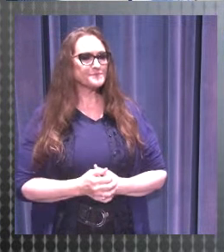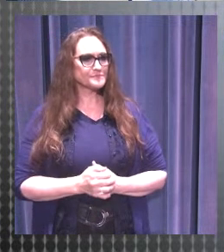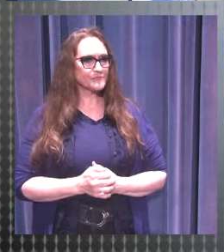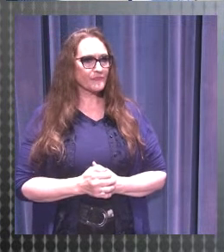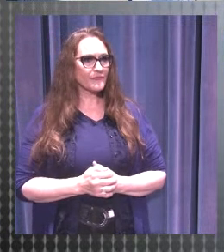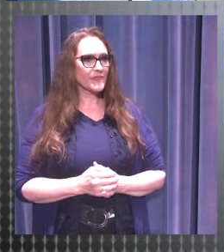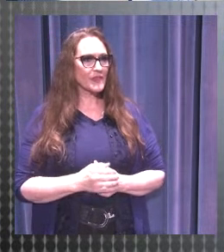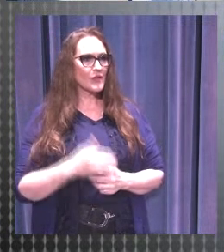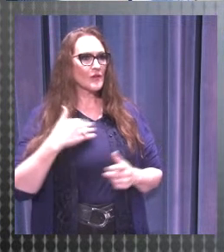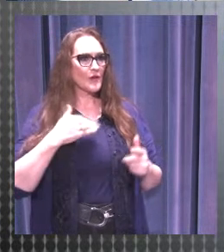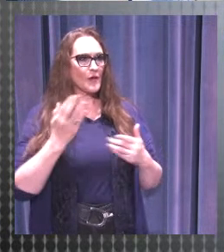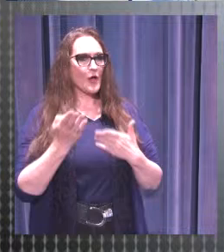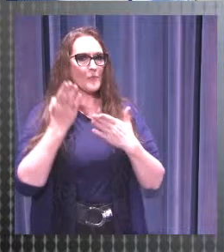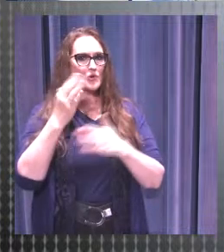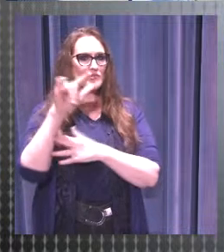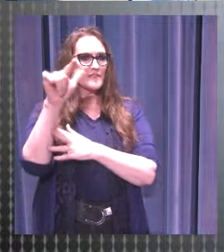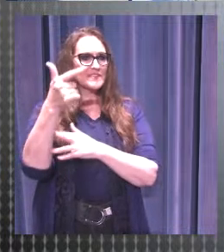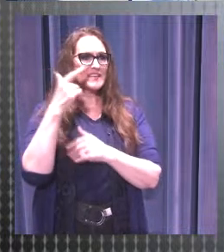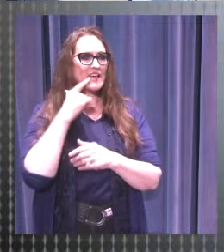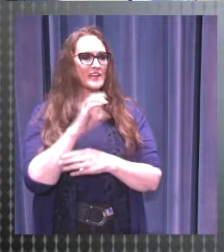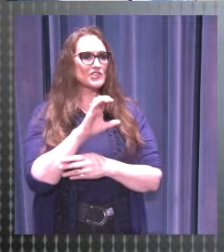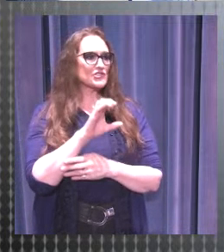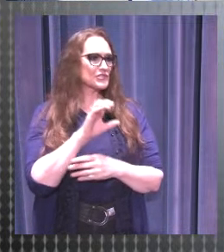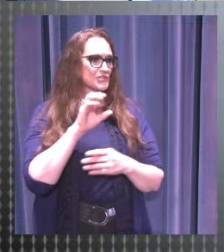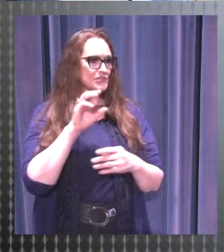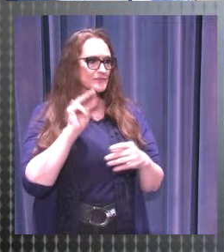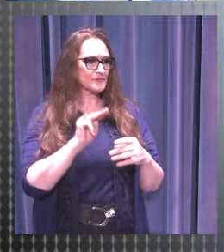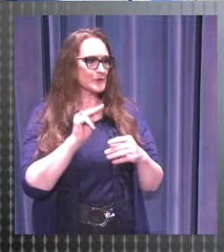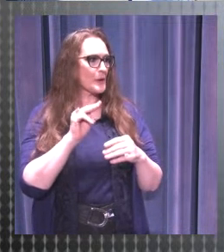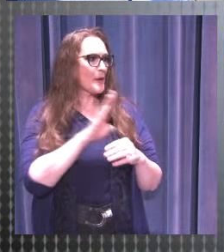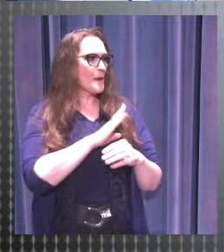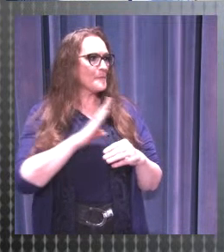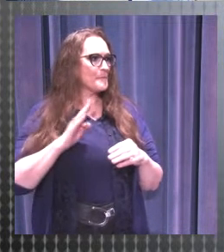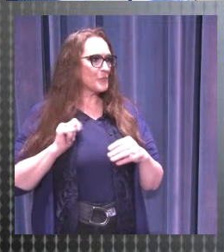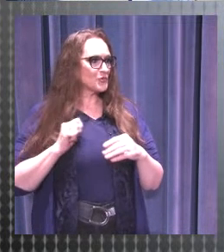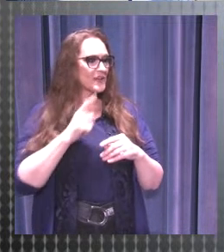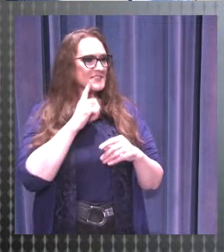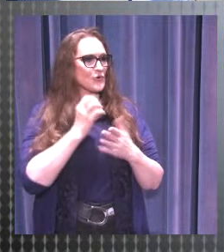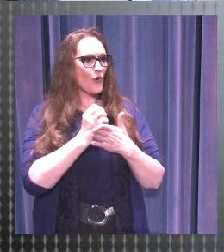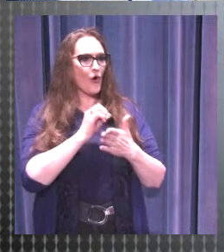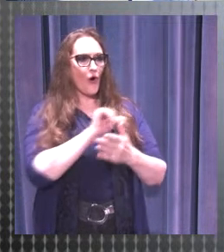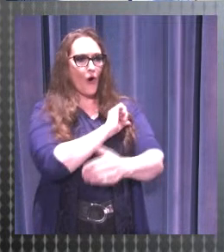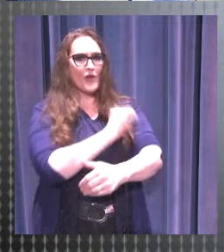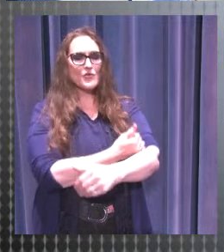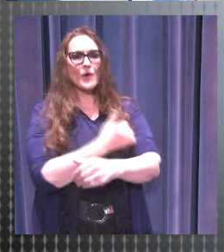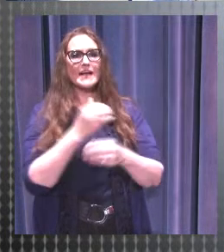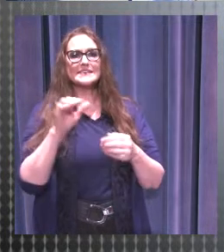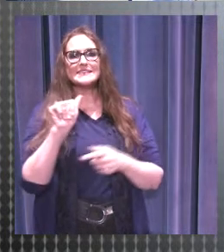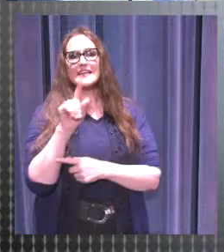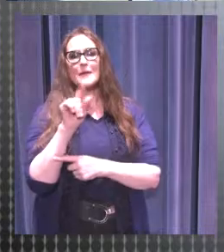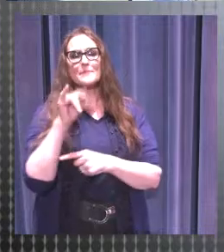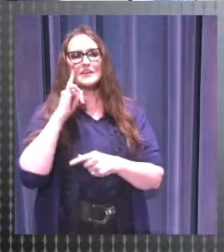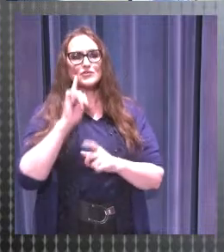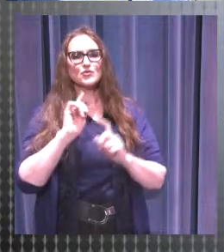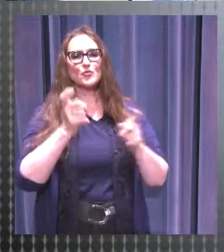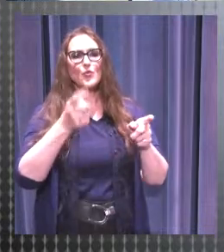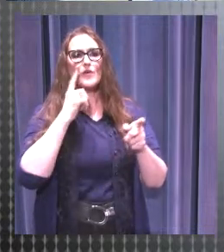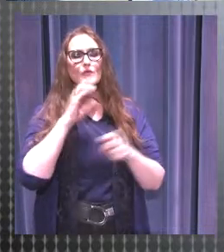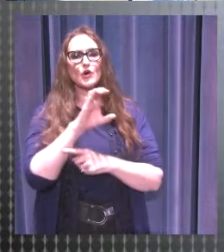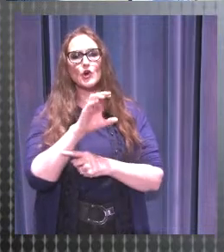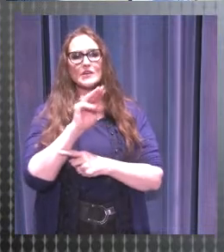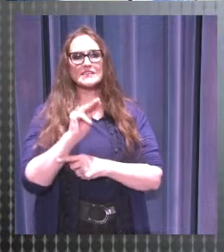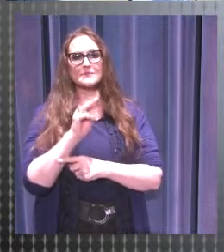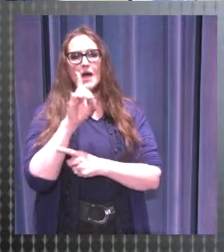motion and we have a second that the Charles Stewart Mott Community College Board of Trustees authorize the administration to award for the Curtis